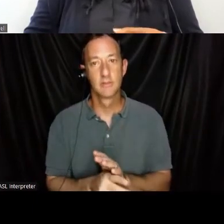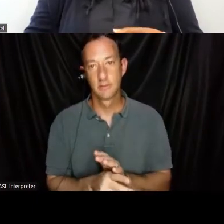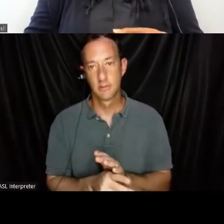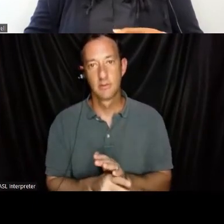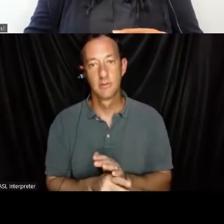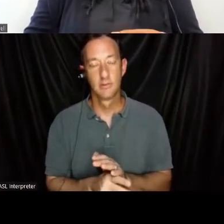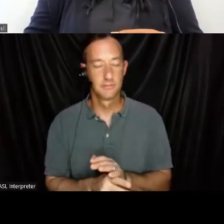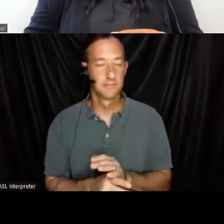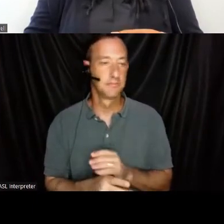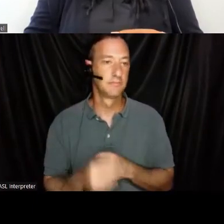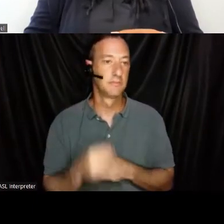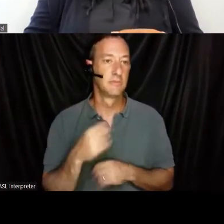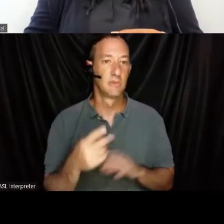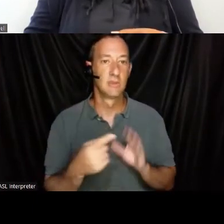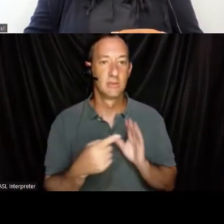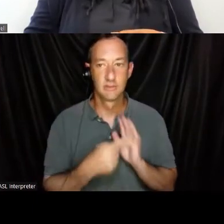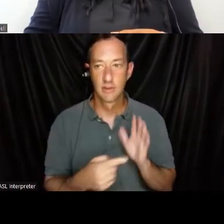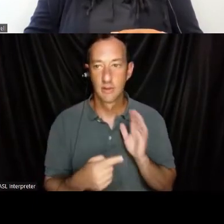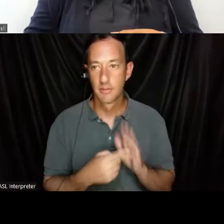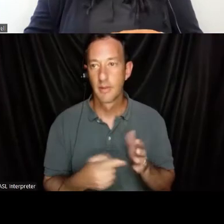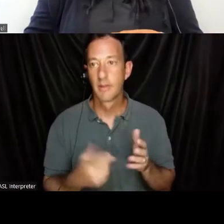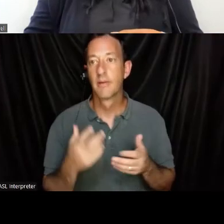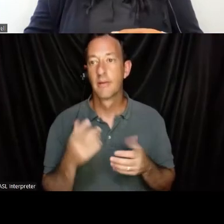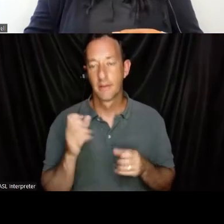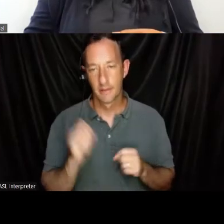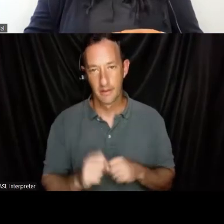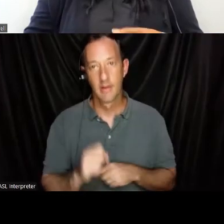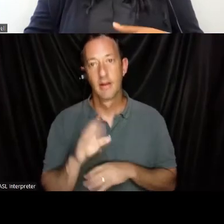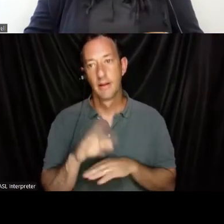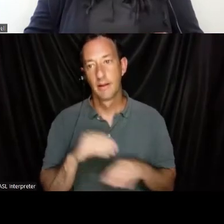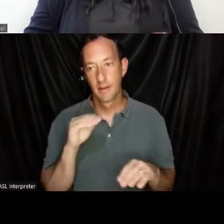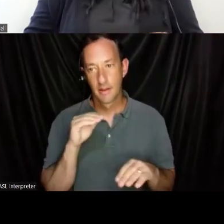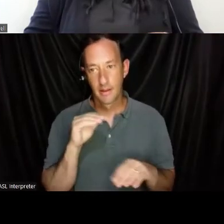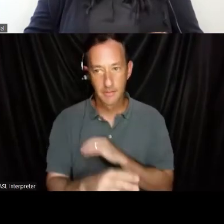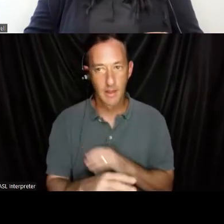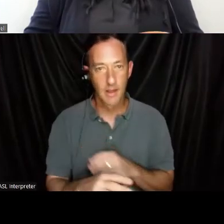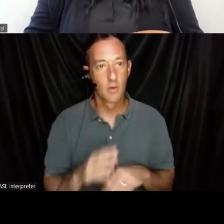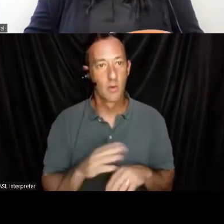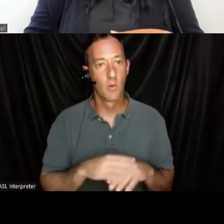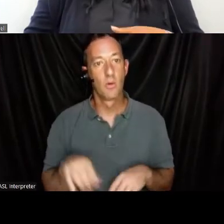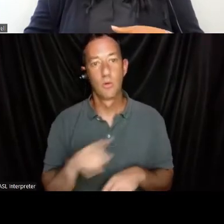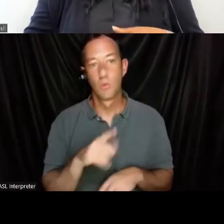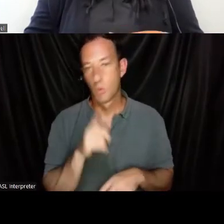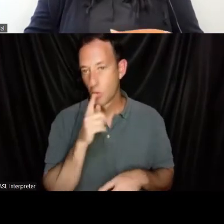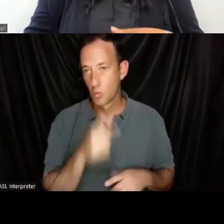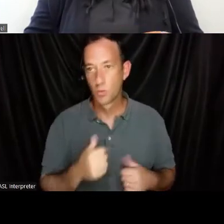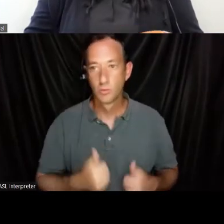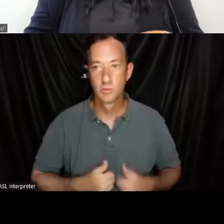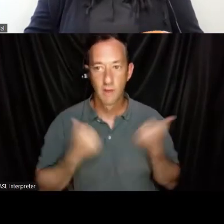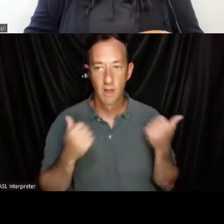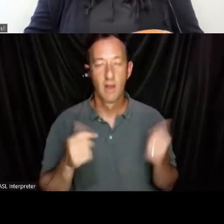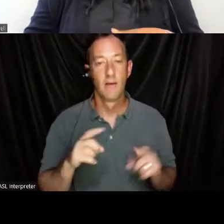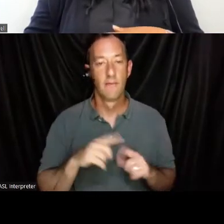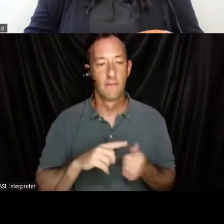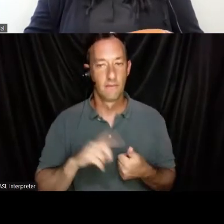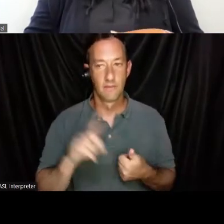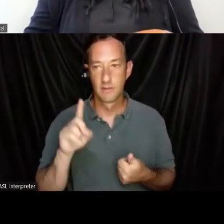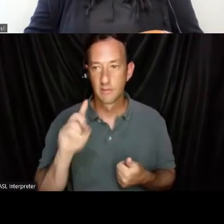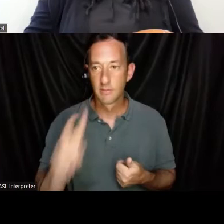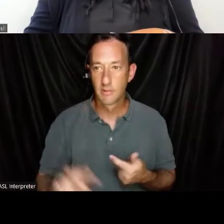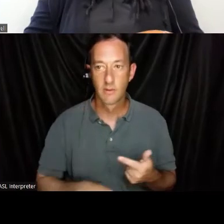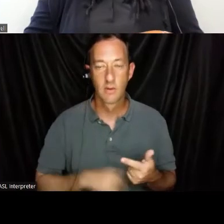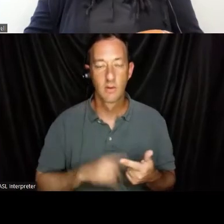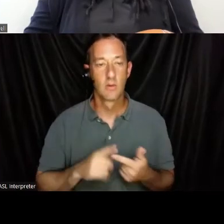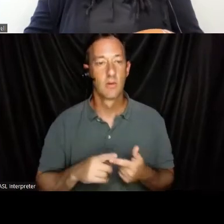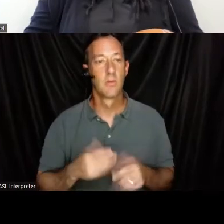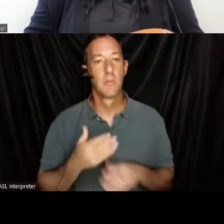for example, could have an impact on survivors of domestic violence or intimate